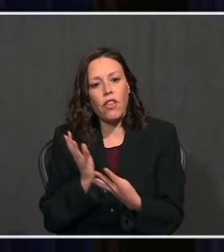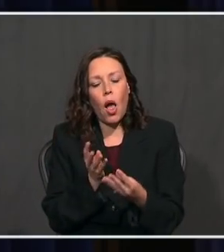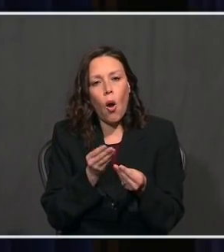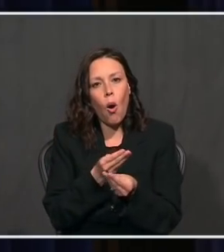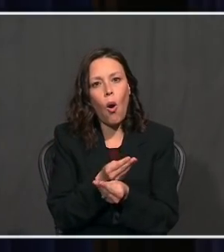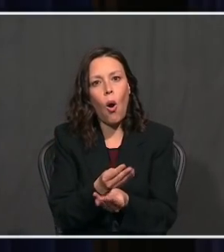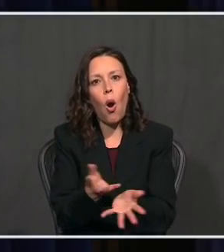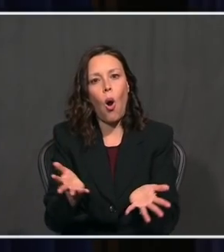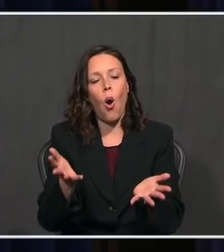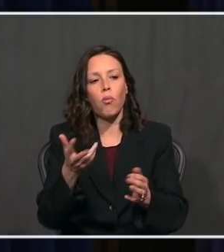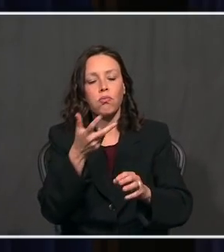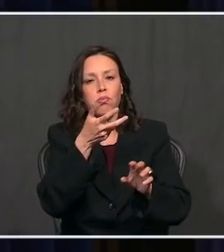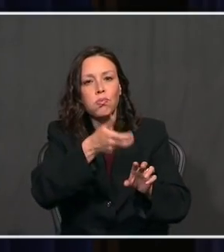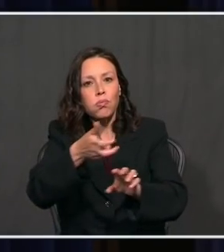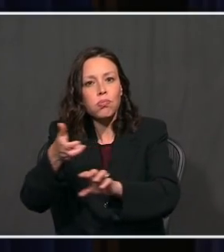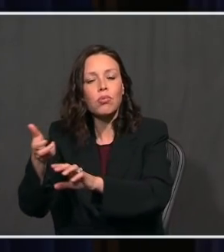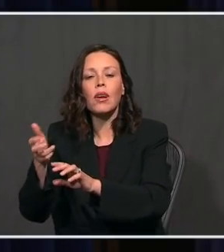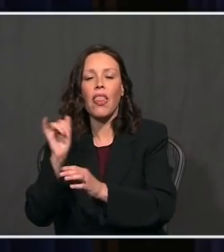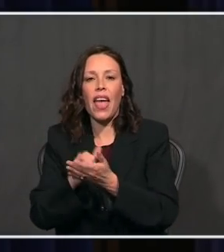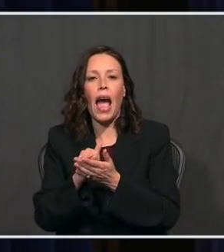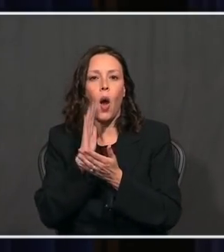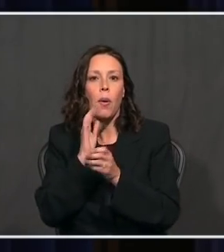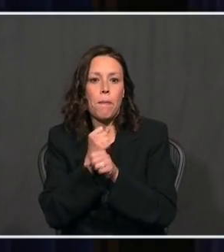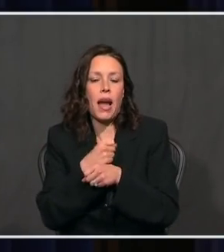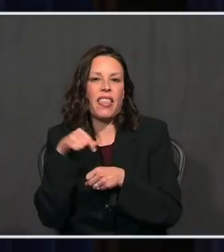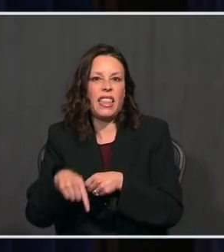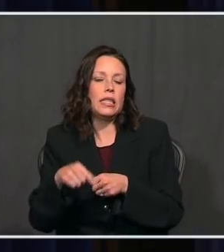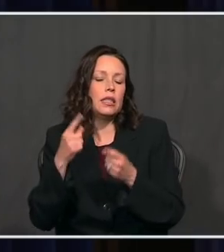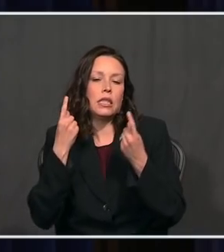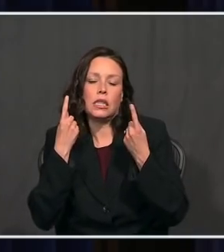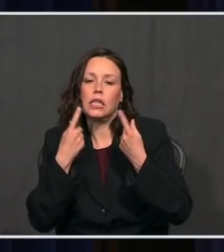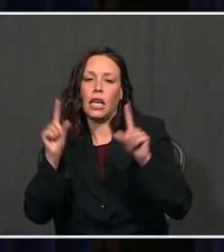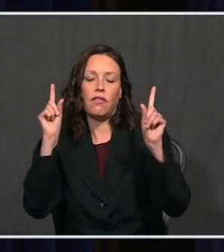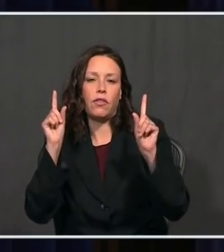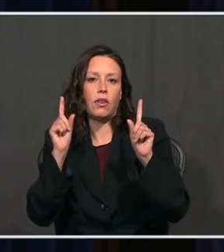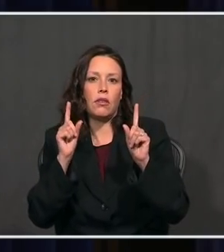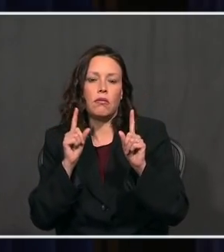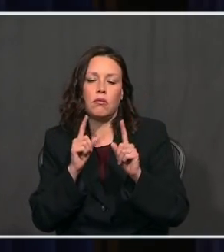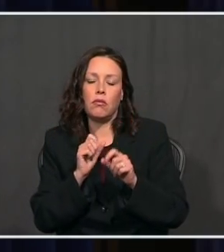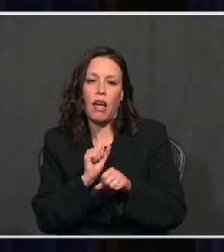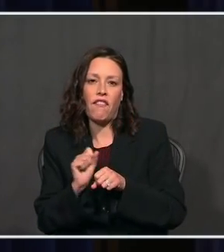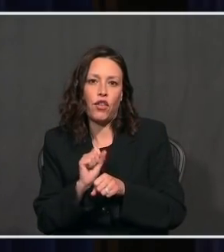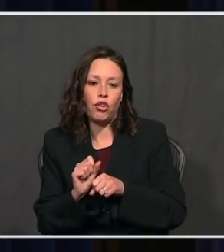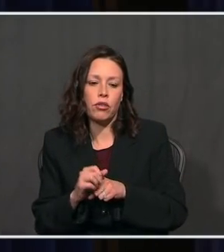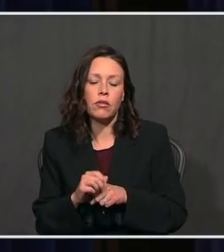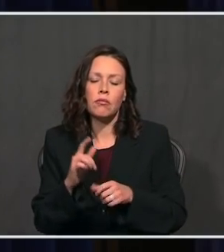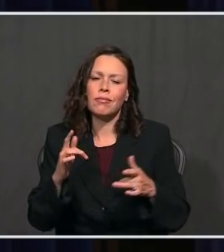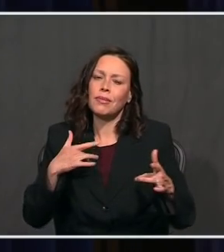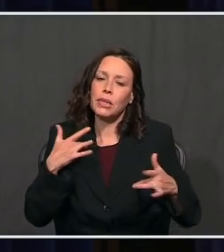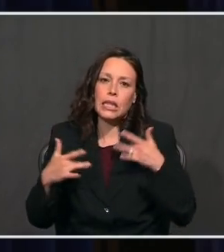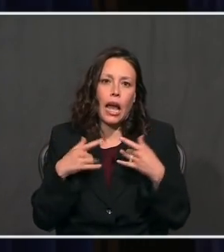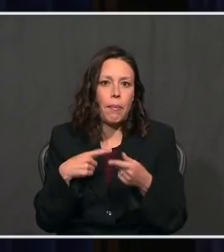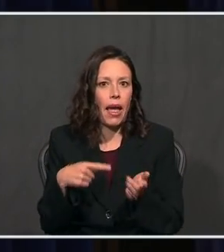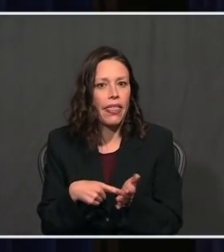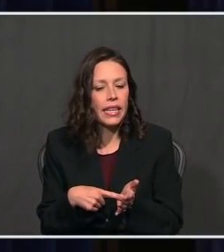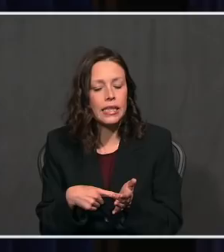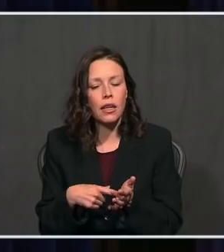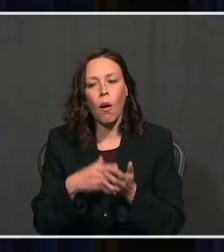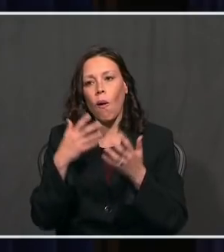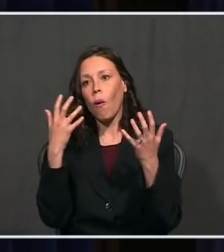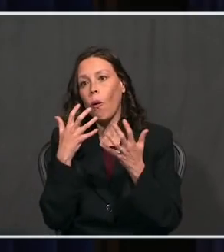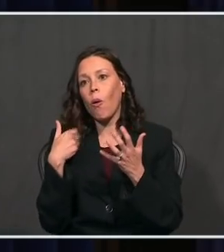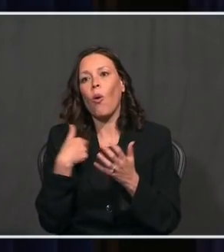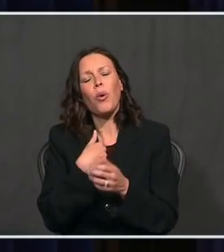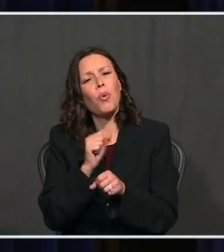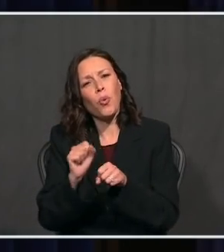that will determine our success. I'm very excited about this. I'm very excited about the amount of work that's